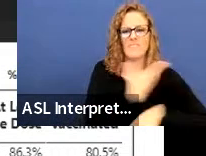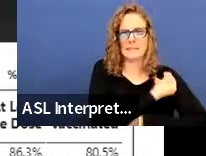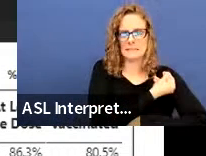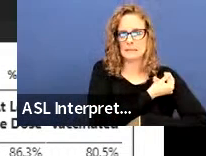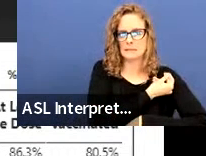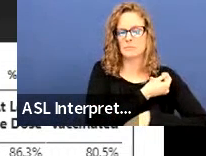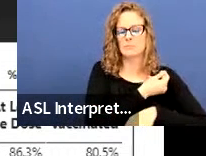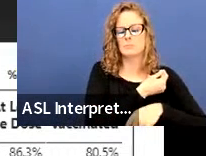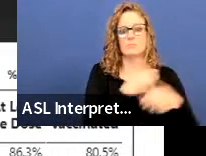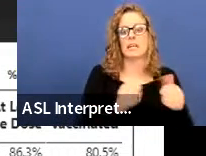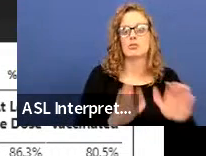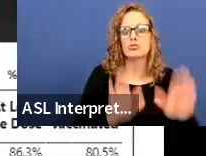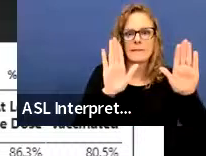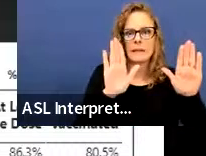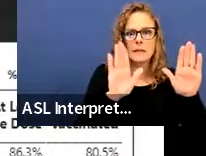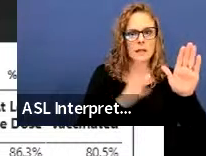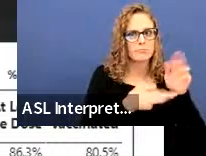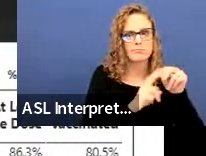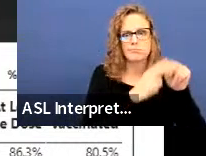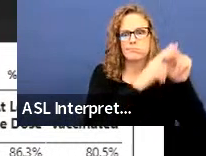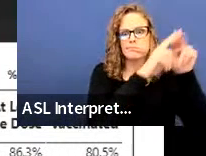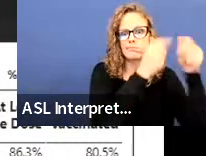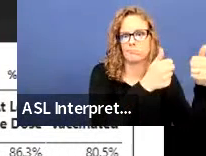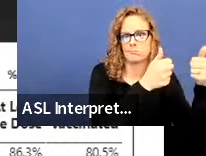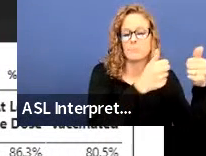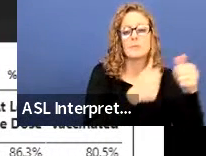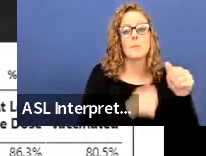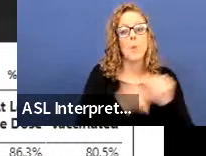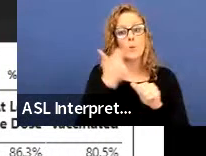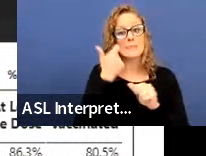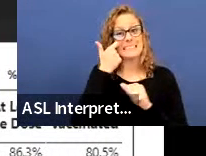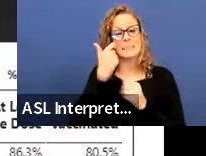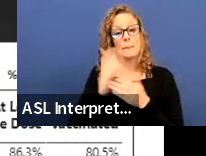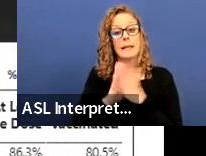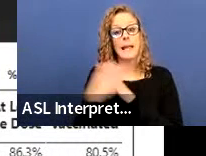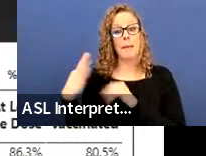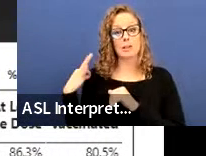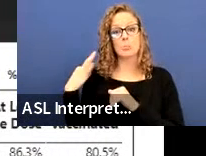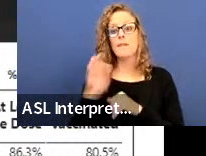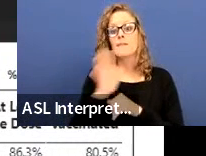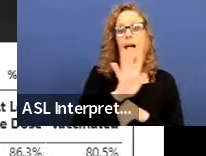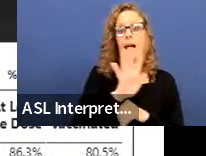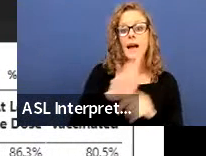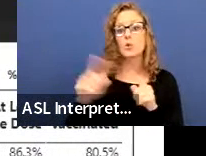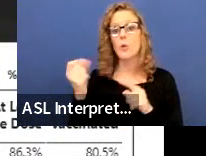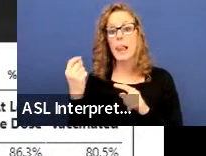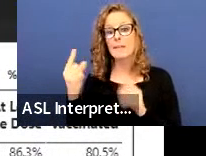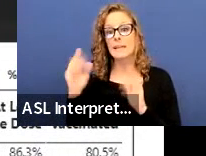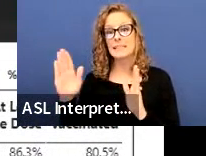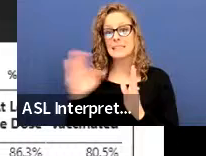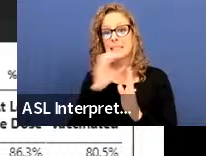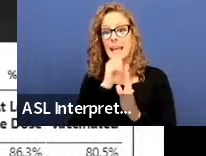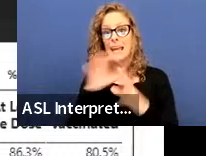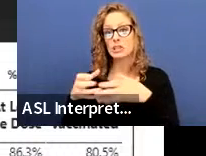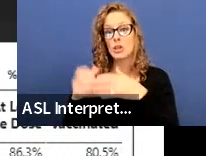increase. The most recently eligible group, the 5 to 11-year-olds, over 40% of them have